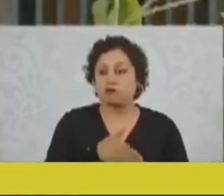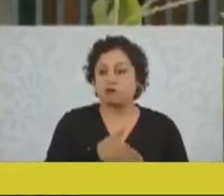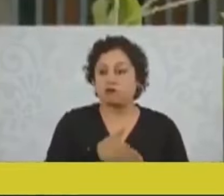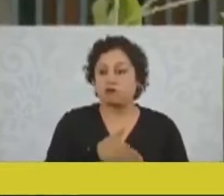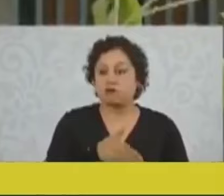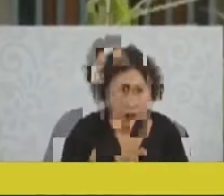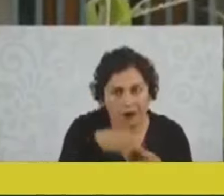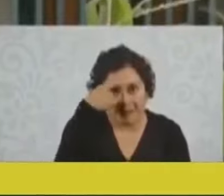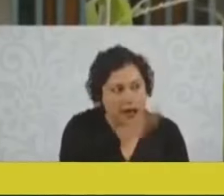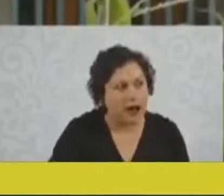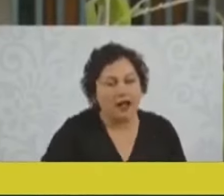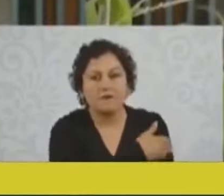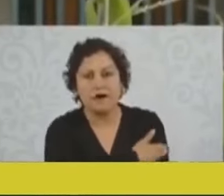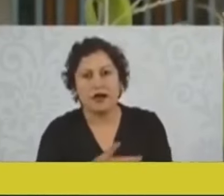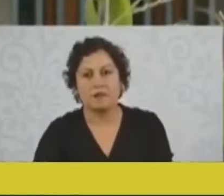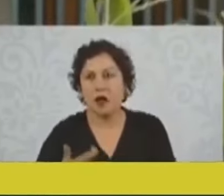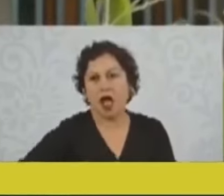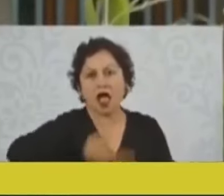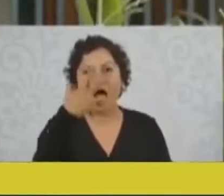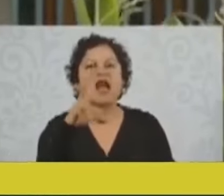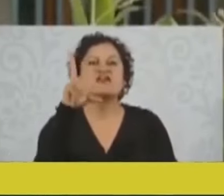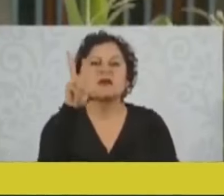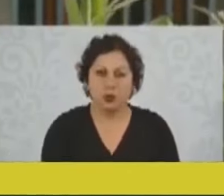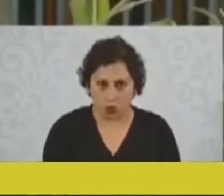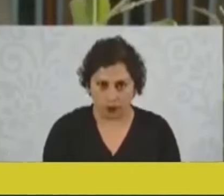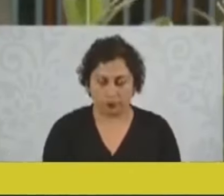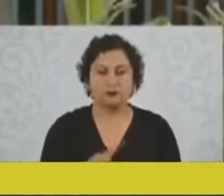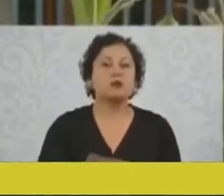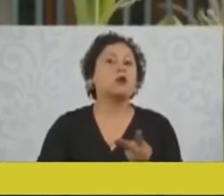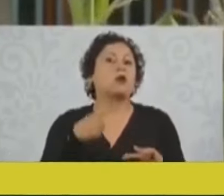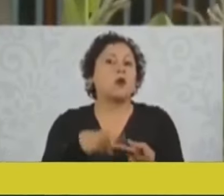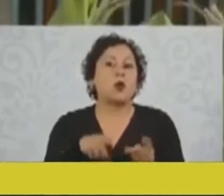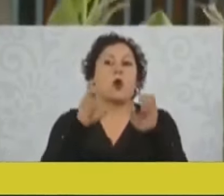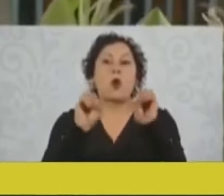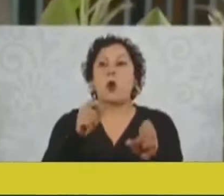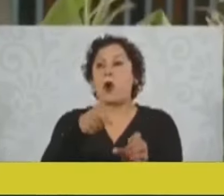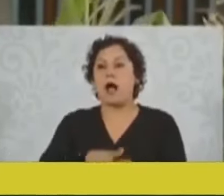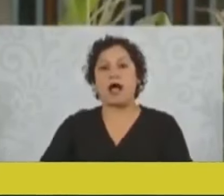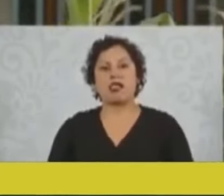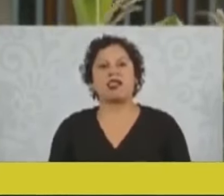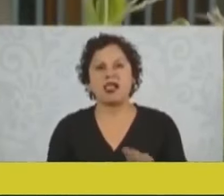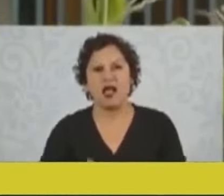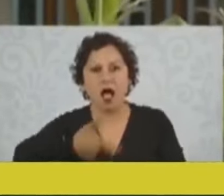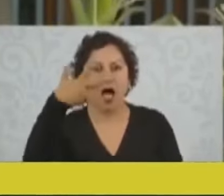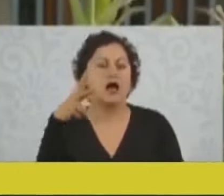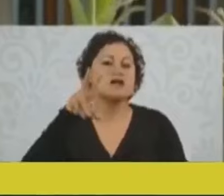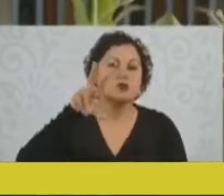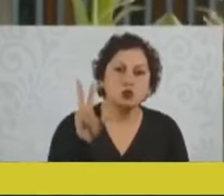Basic supplies won't rise neither.